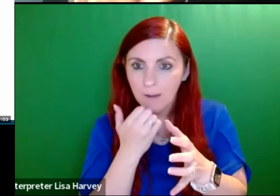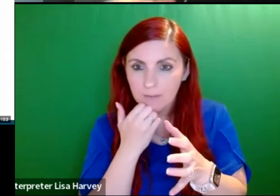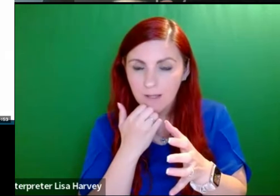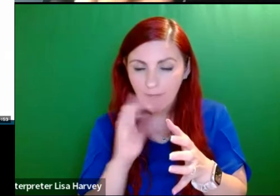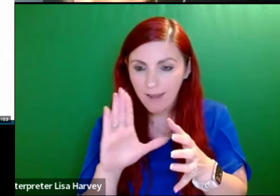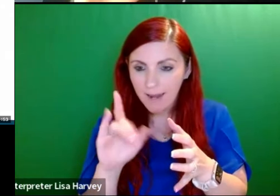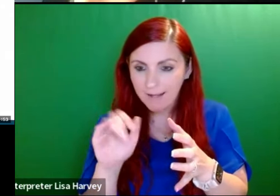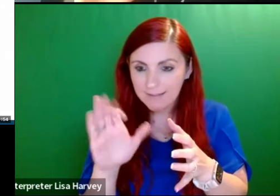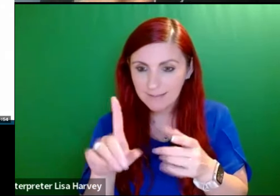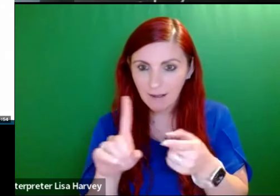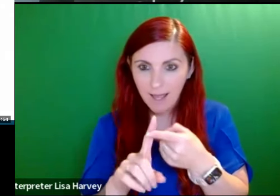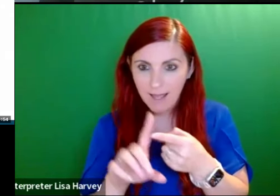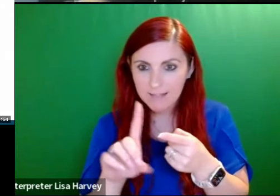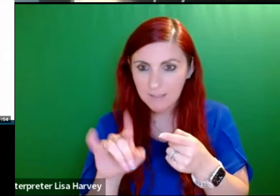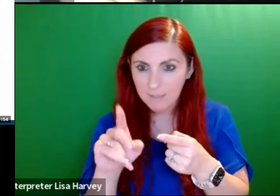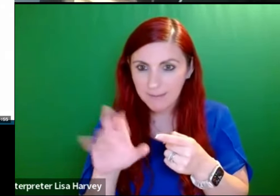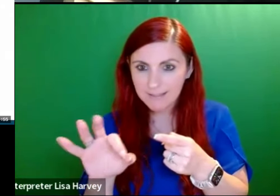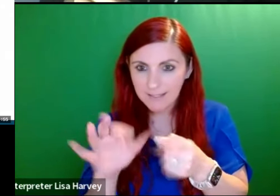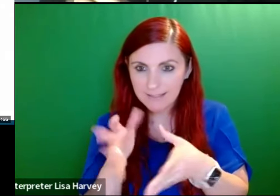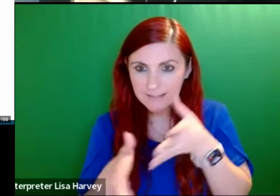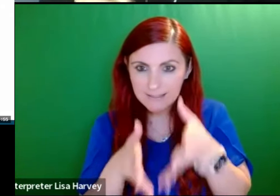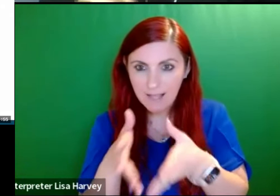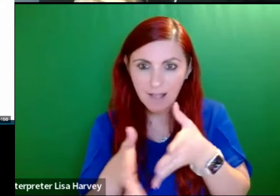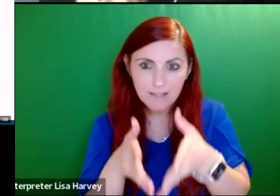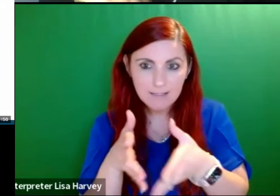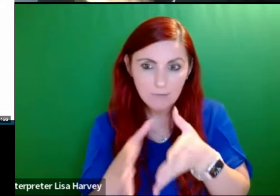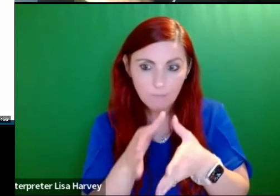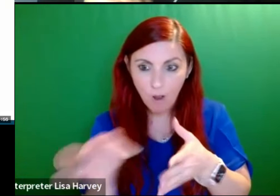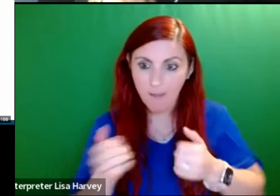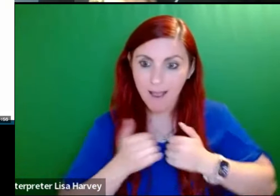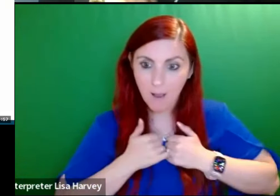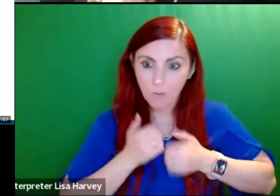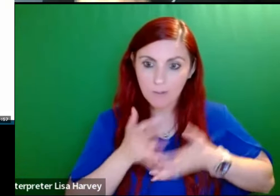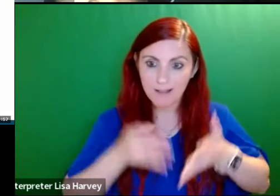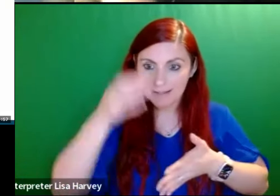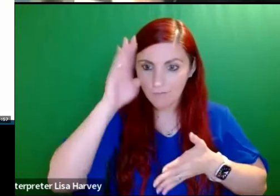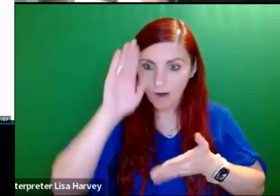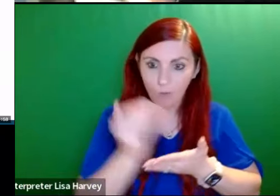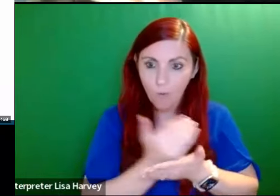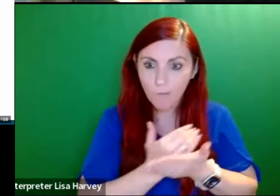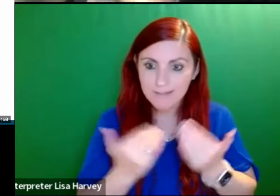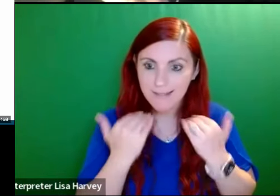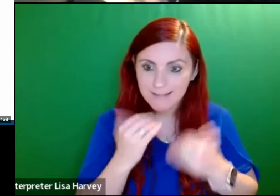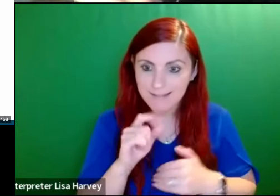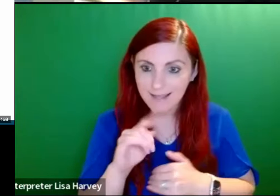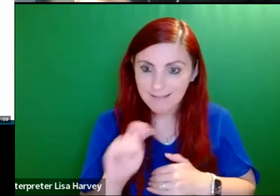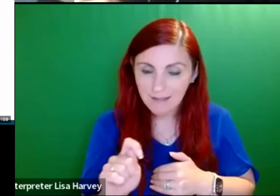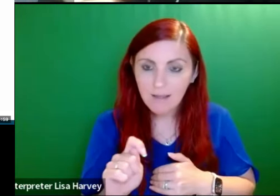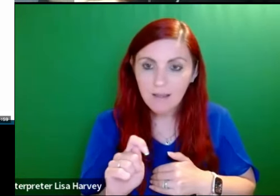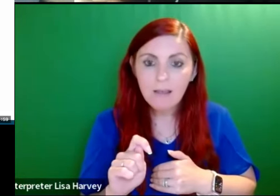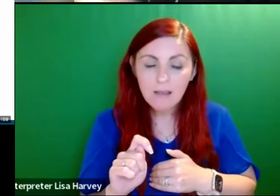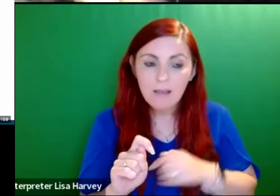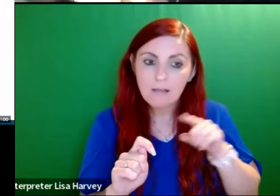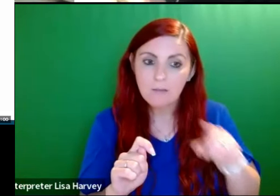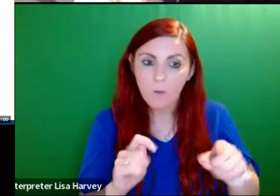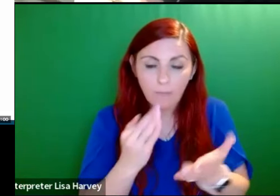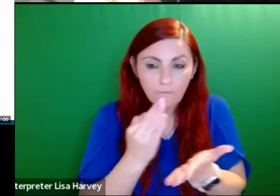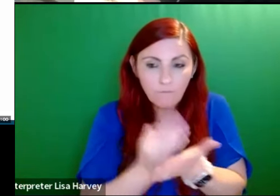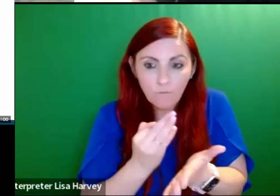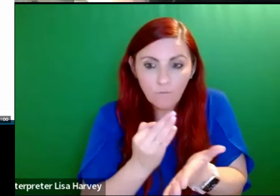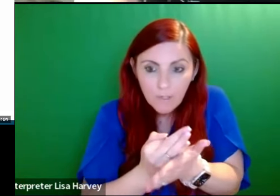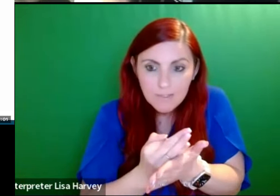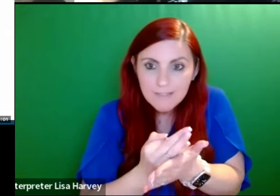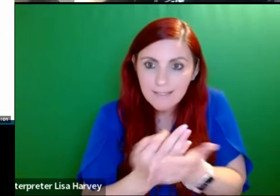depicting signs from our data set. So certainly the frequency data teaches